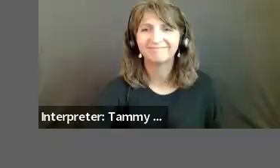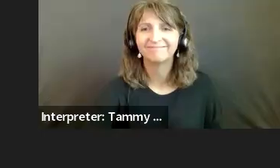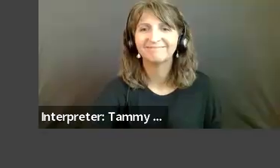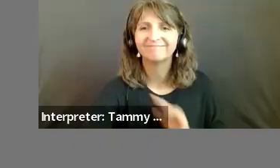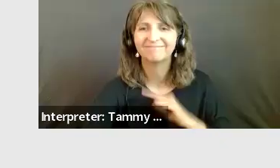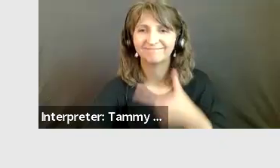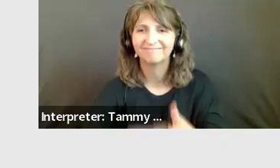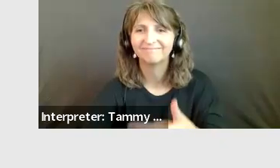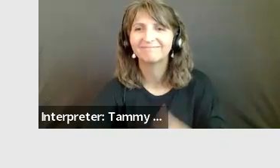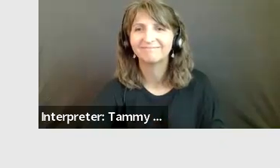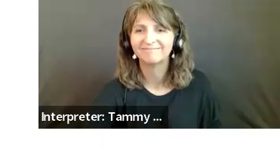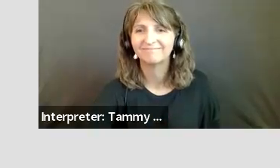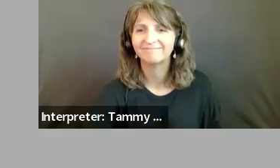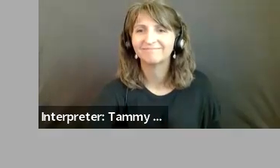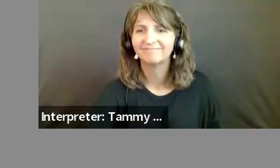just going to switch